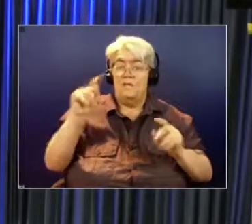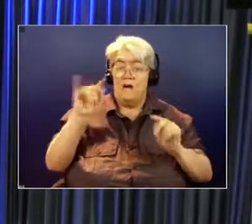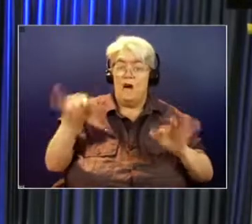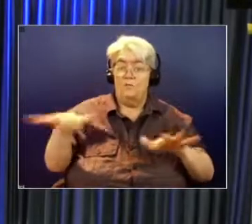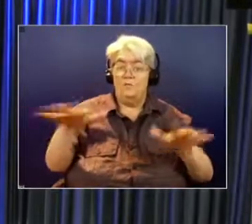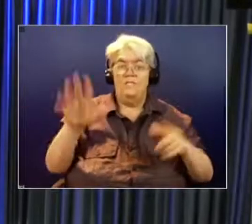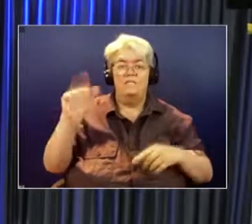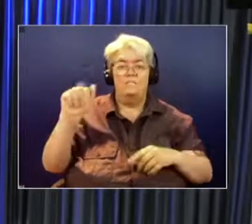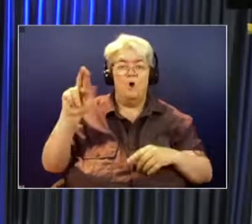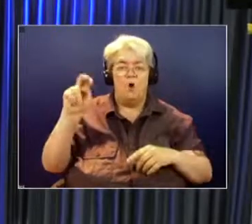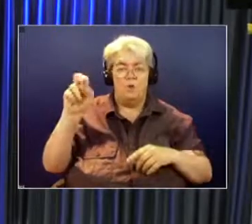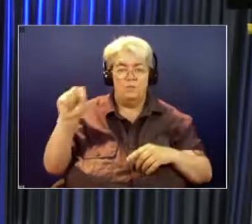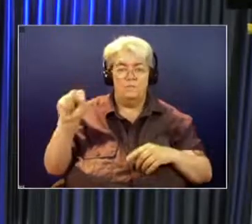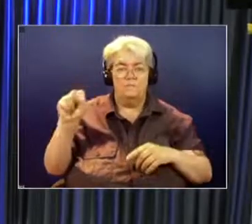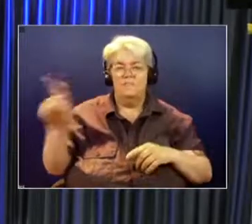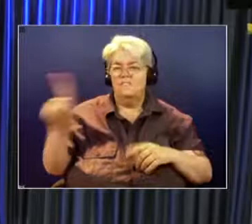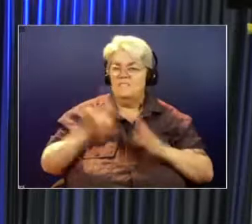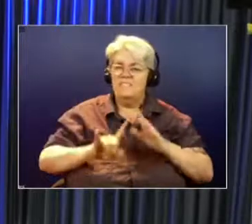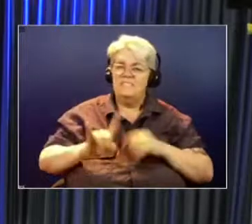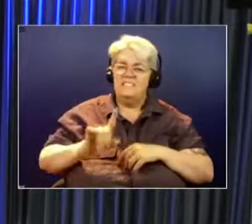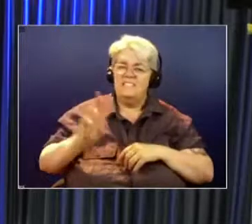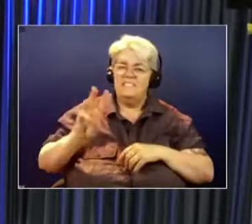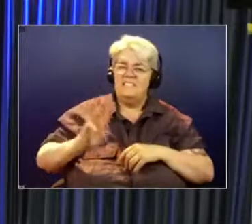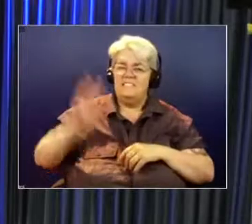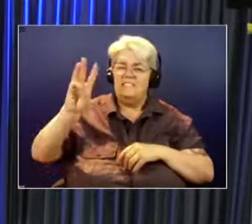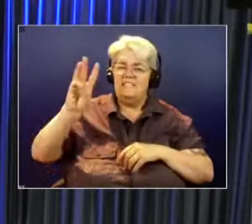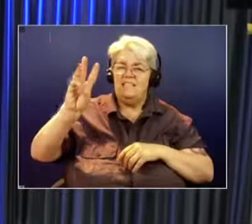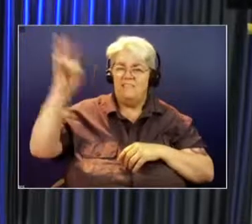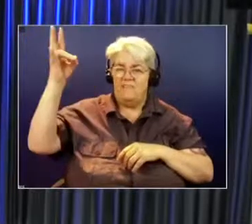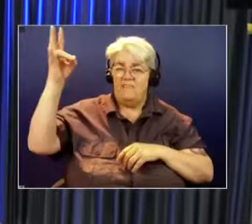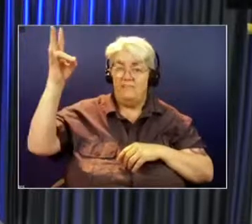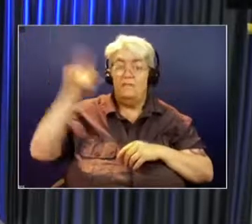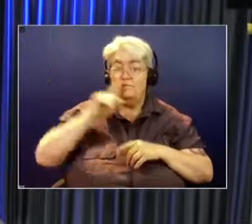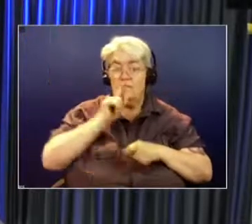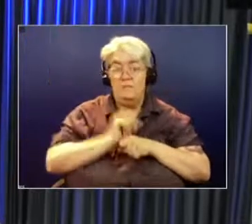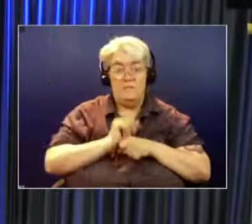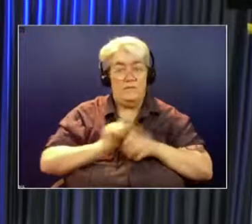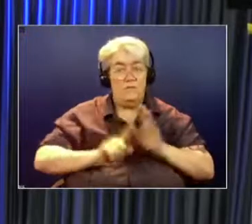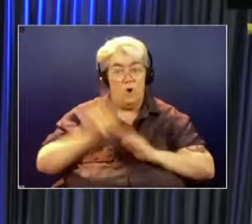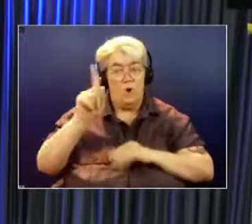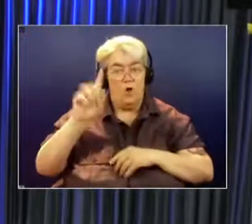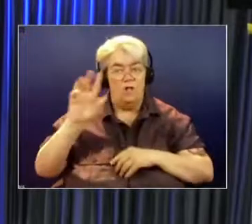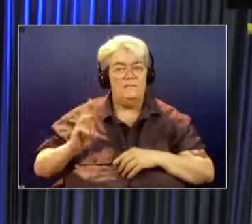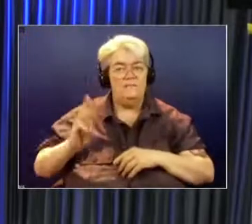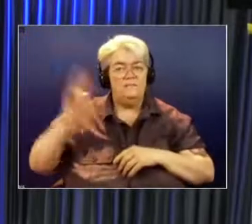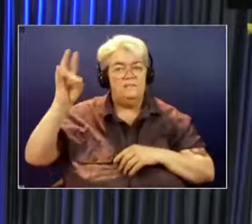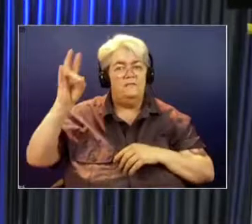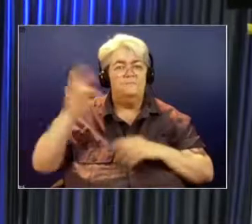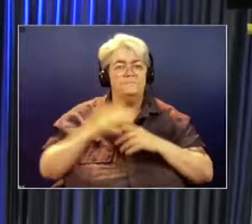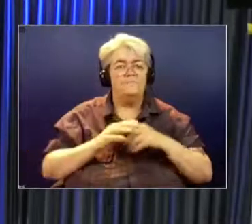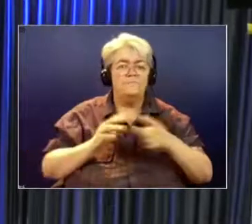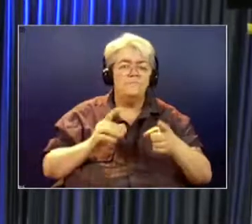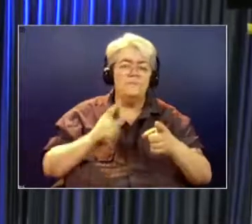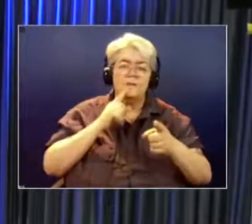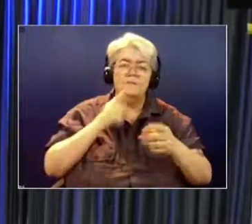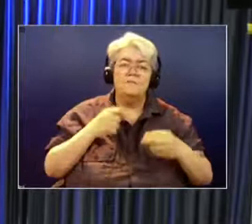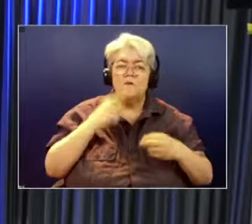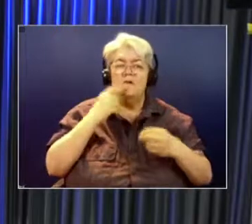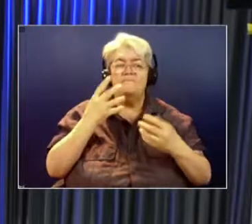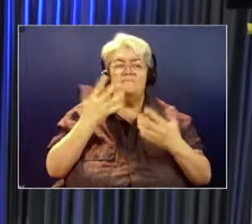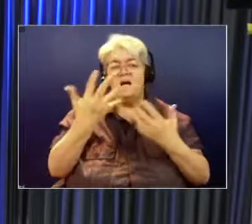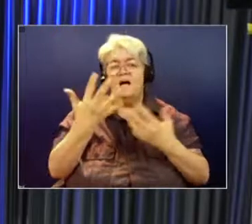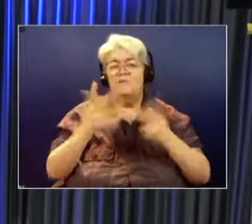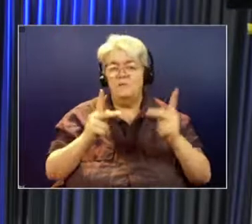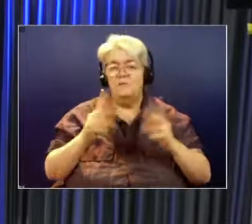what, 6'7". He's really tall. We'll adjust, for instance, if you have 5 people that are going to speak,